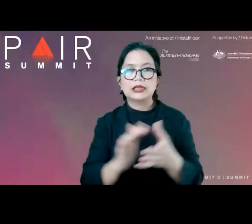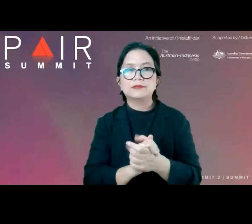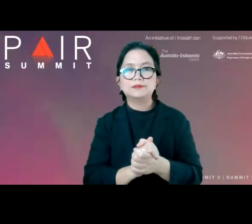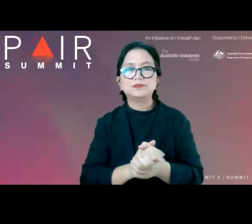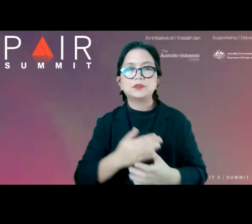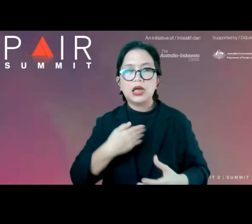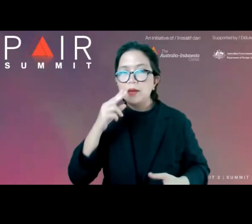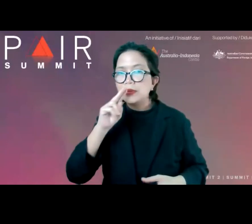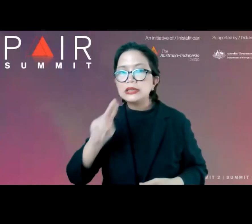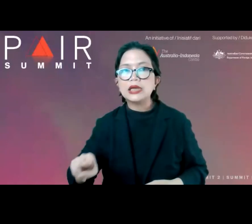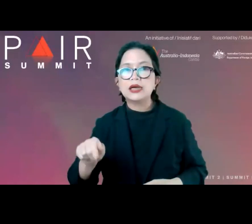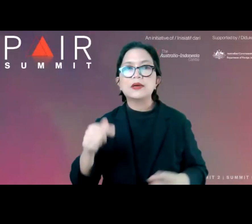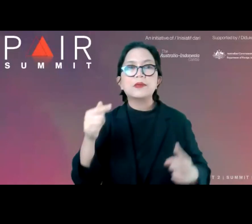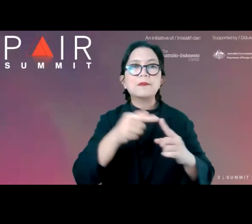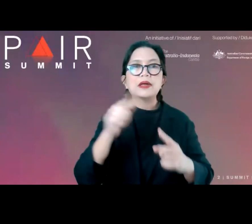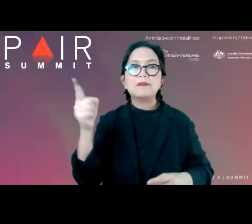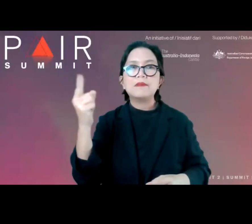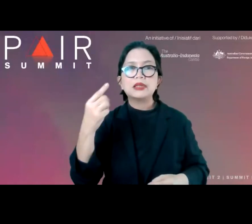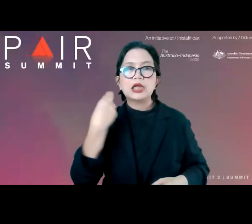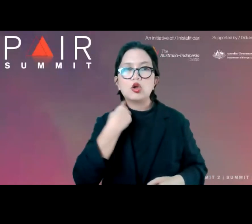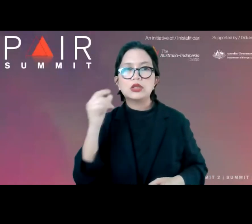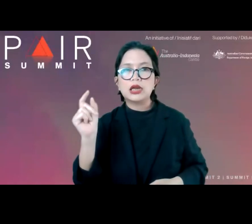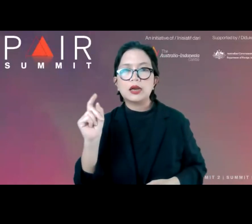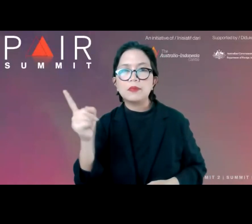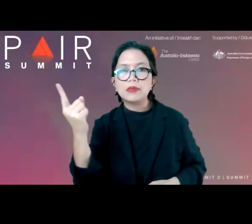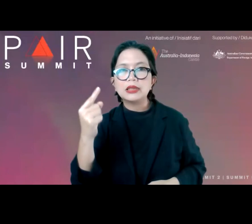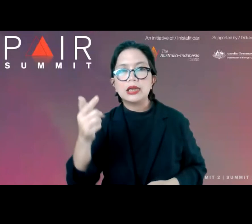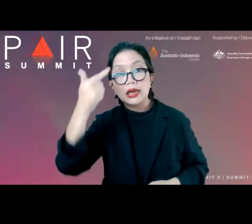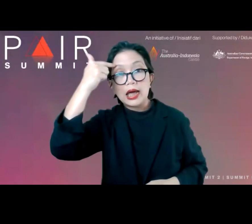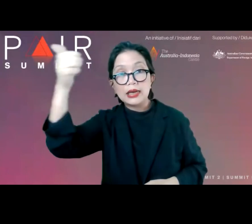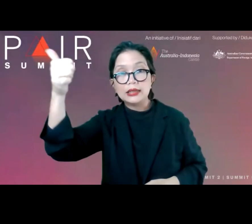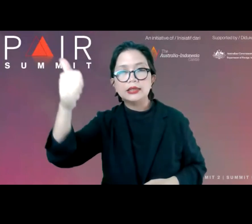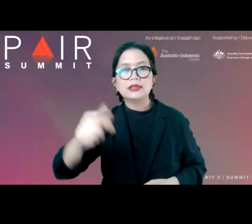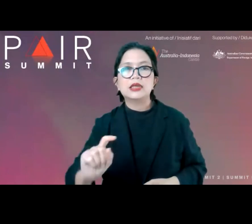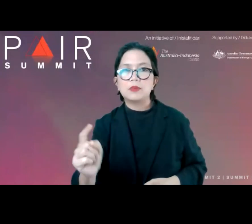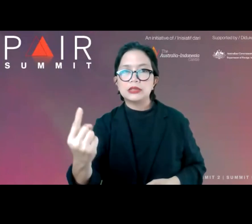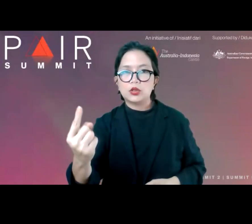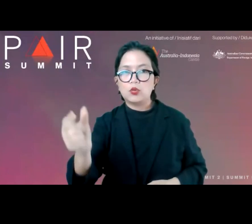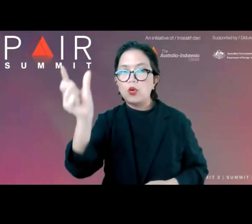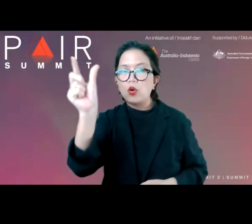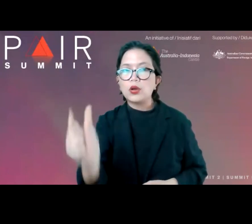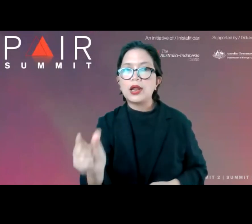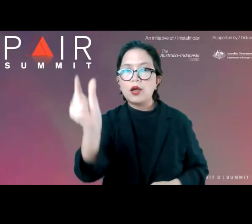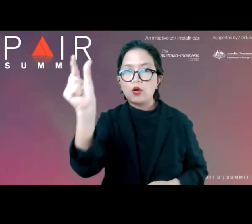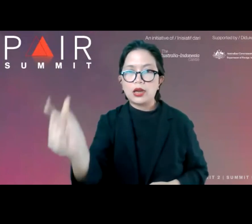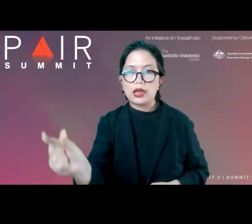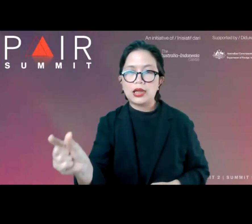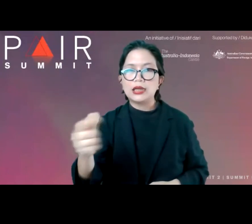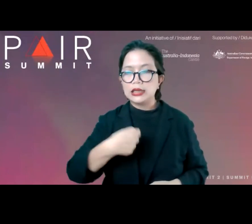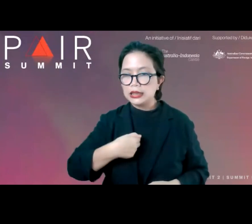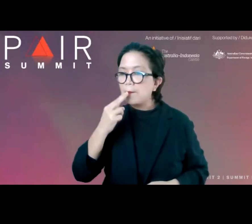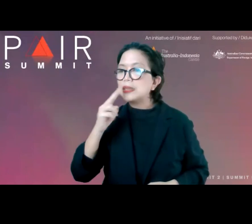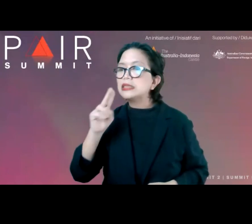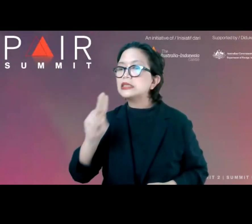government experts. They come out as number one in terms of the people trusting. What source of information do you trust? Right? They